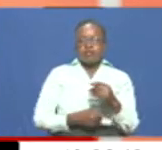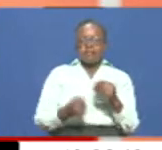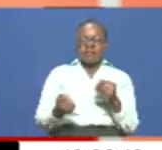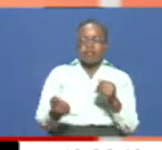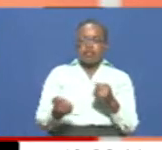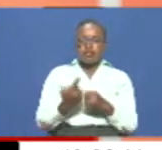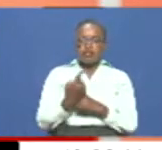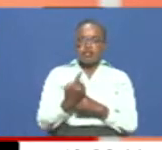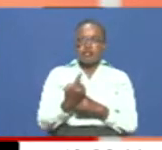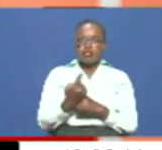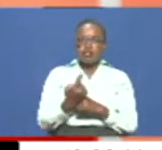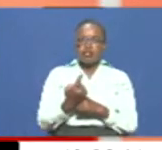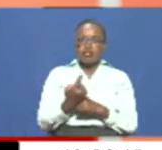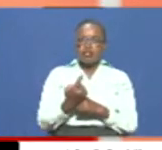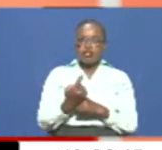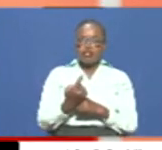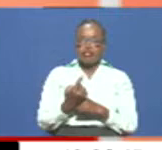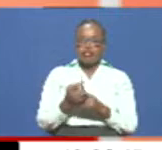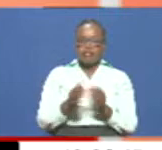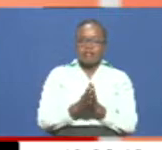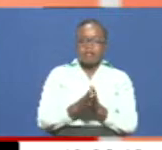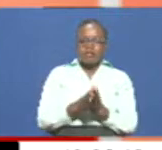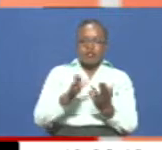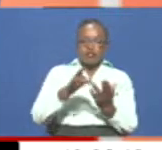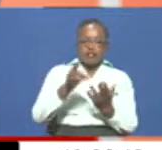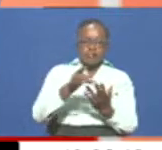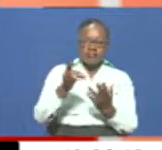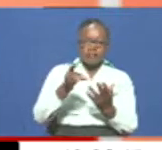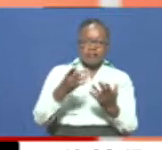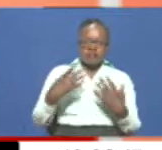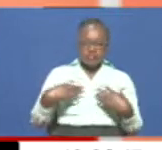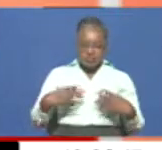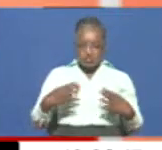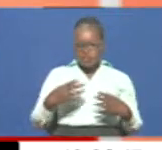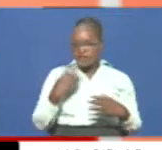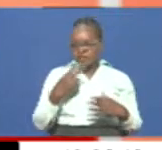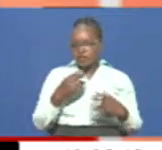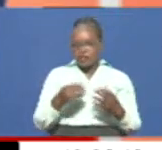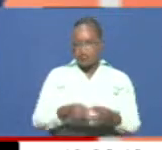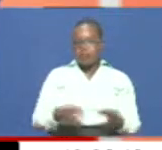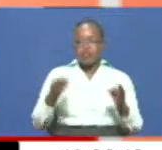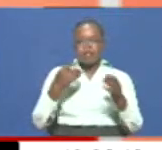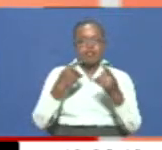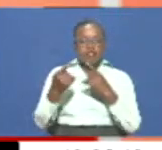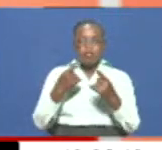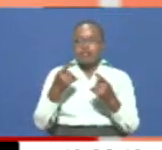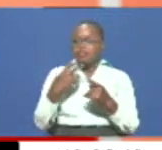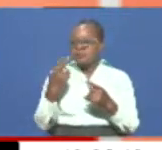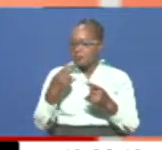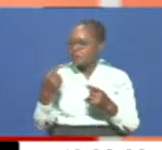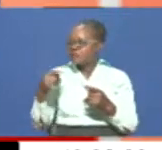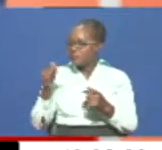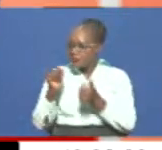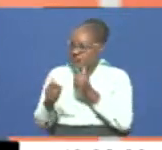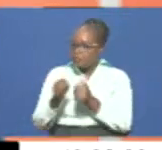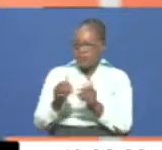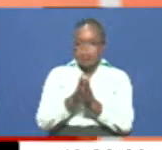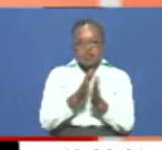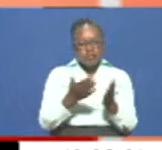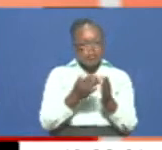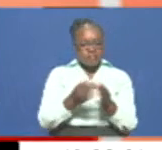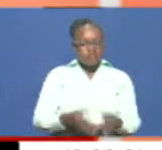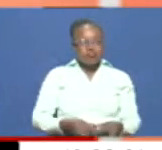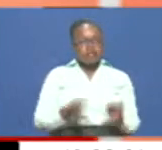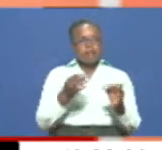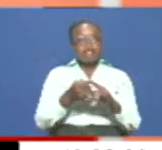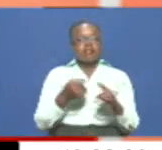be able to start releasing which people are officially. I know there's a lot of talk of who is running, who is not running, but officially, yeah, from the